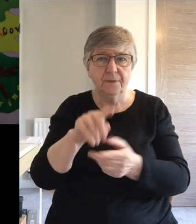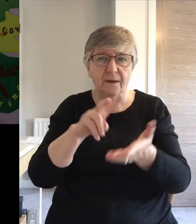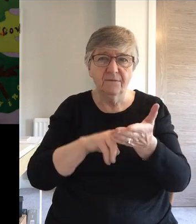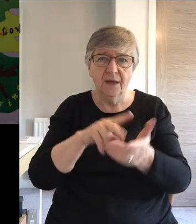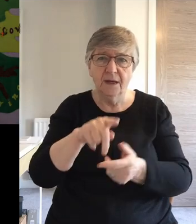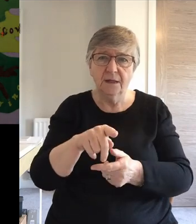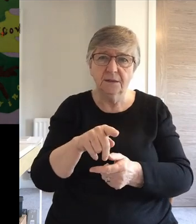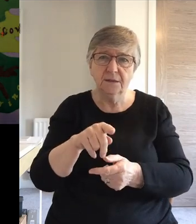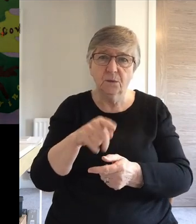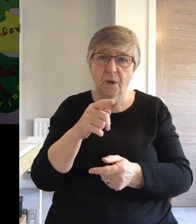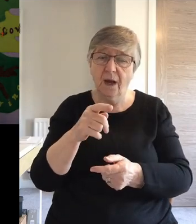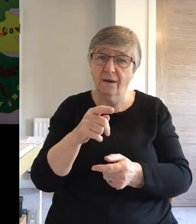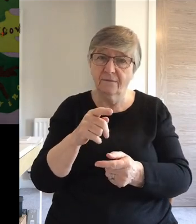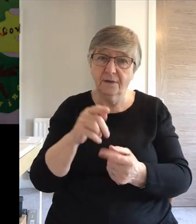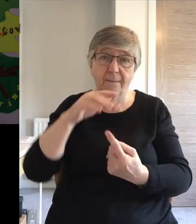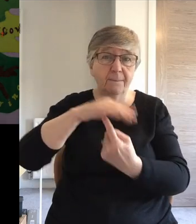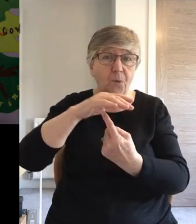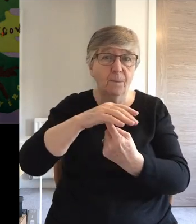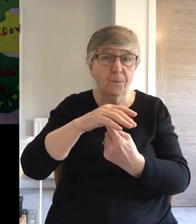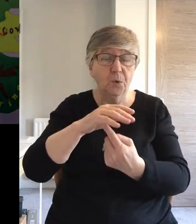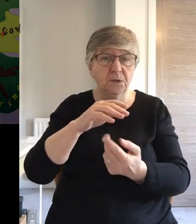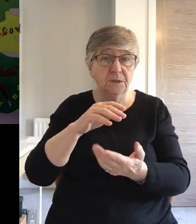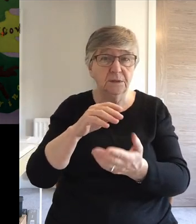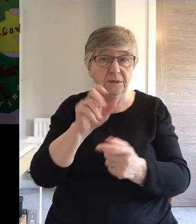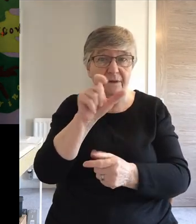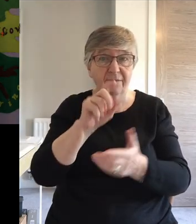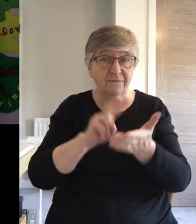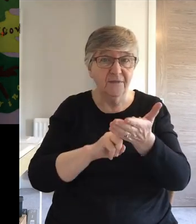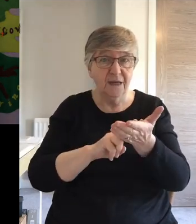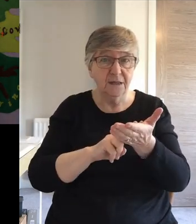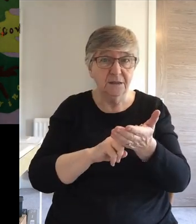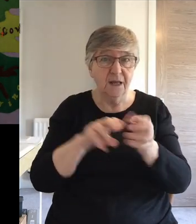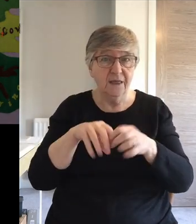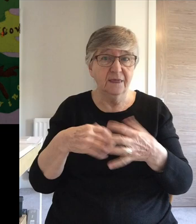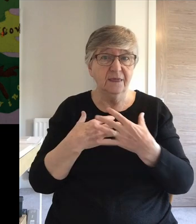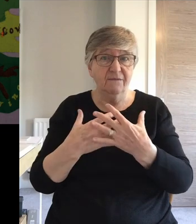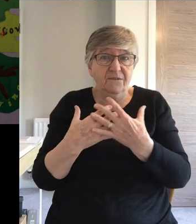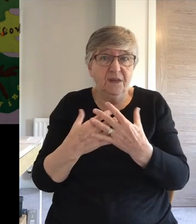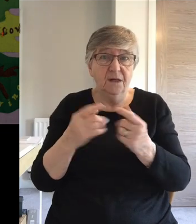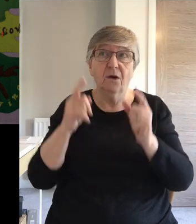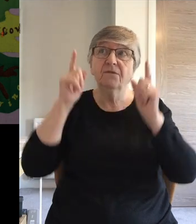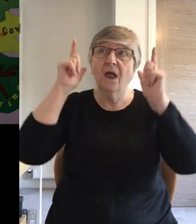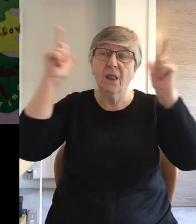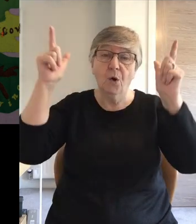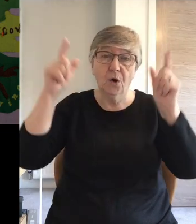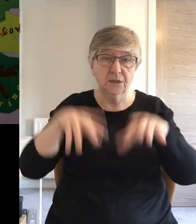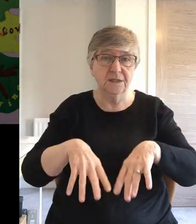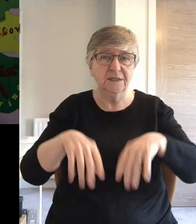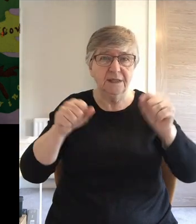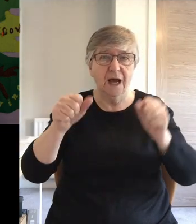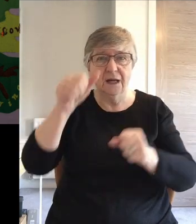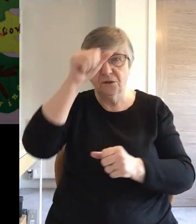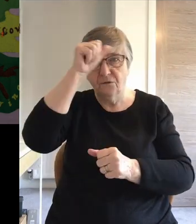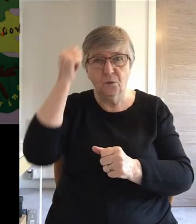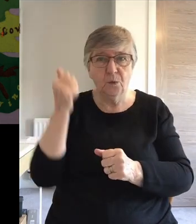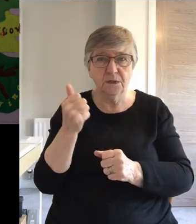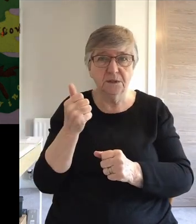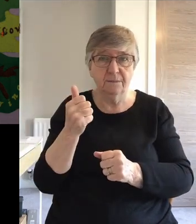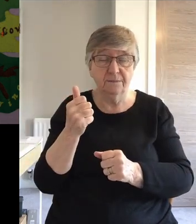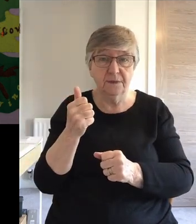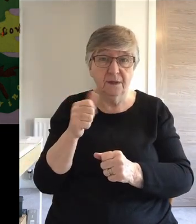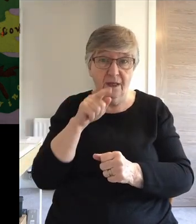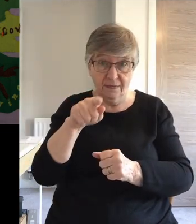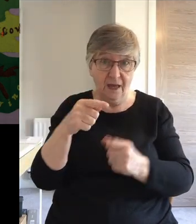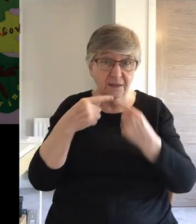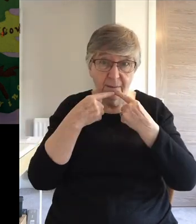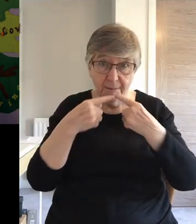at the middle verse, we indeed have the central point, the fear of the Lord. Verse 10 is the beginning of wisdom, the central message